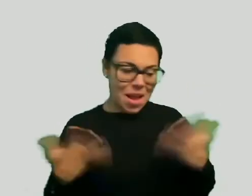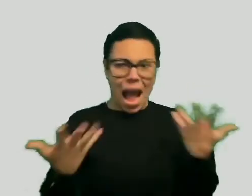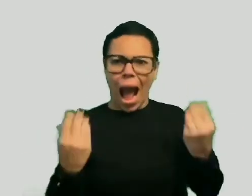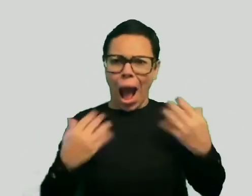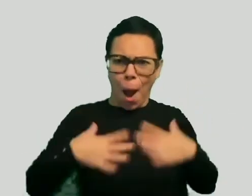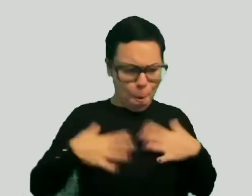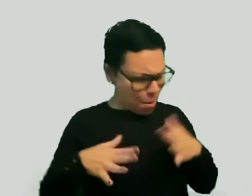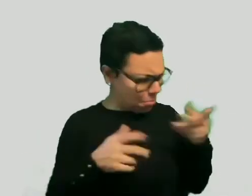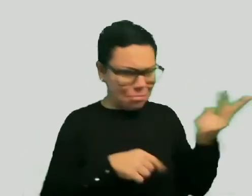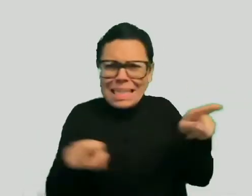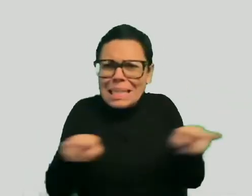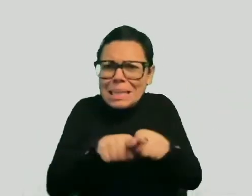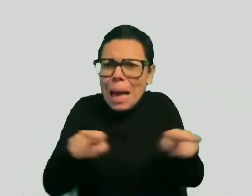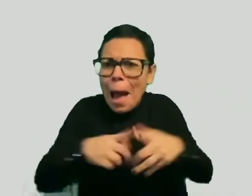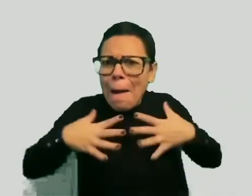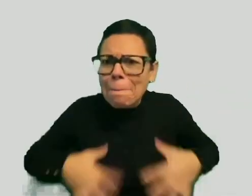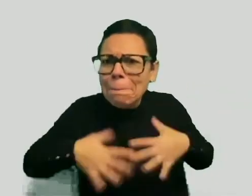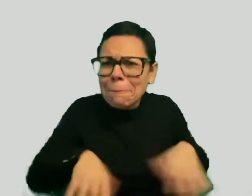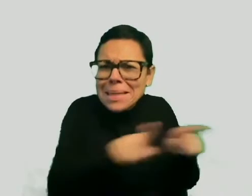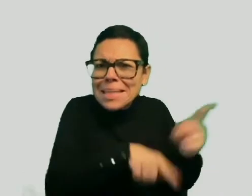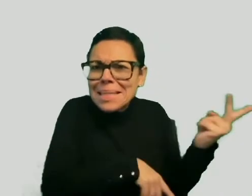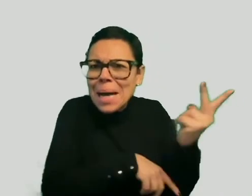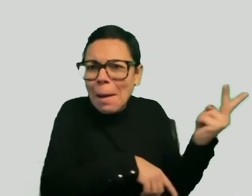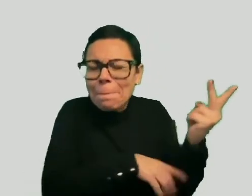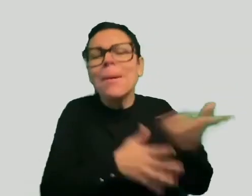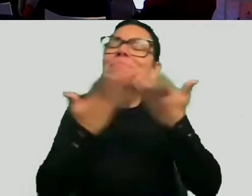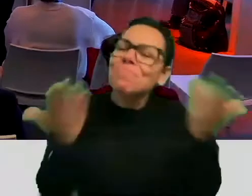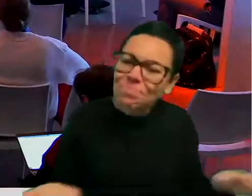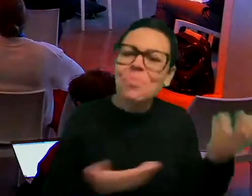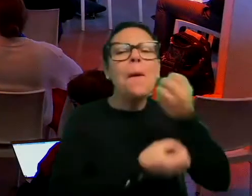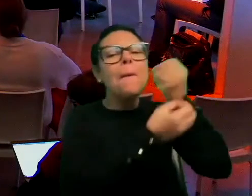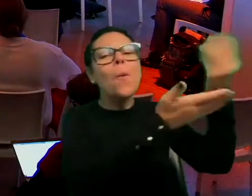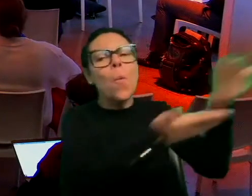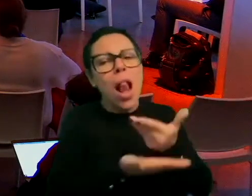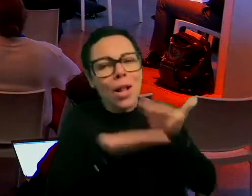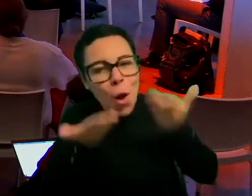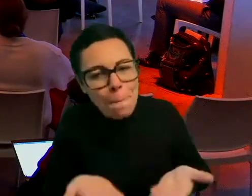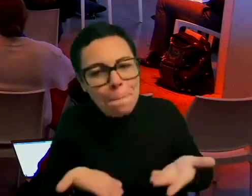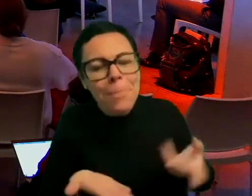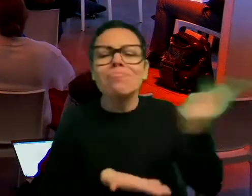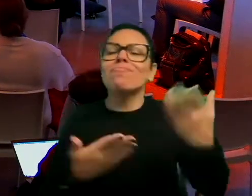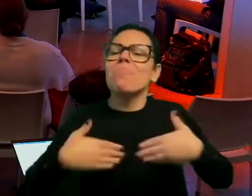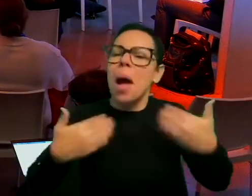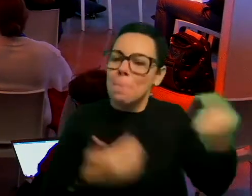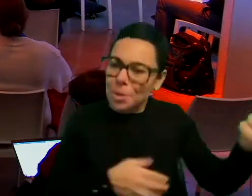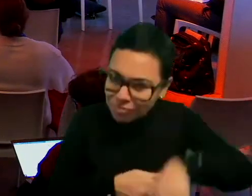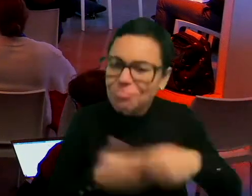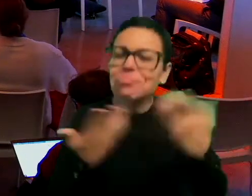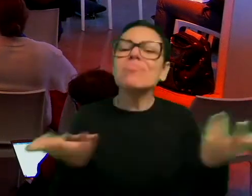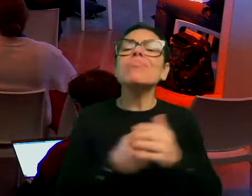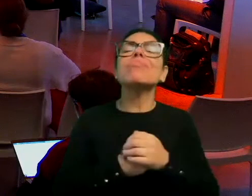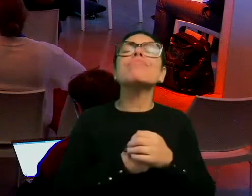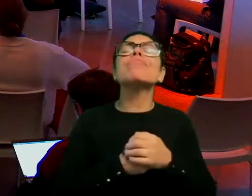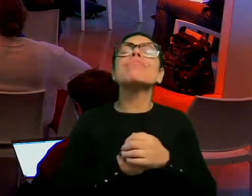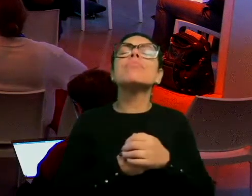Hi, welcome. Glad that you join us. Alexandra Gies, you're a member of the European Parliament. You, for the Green